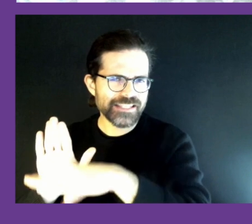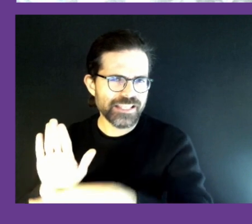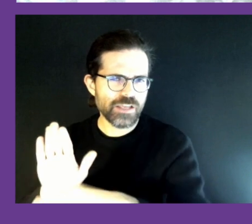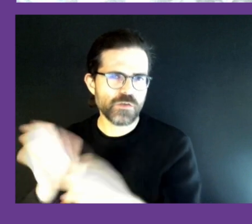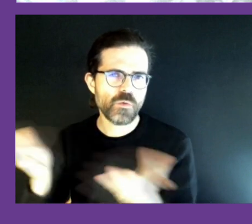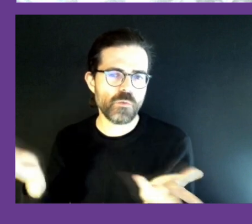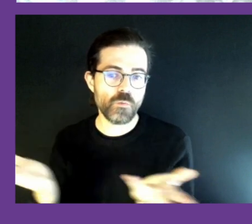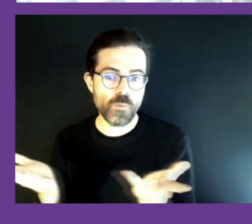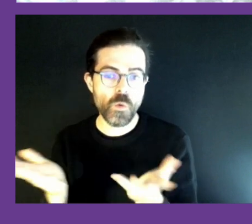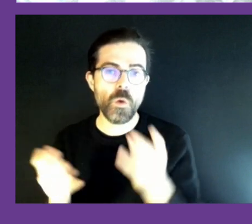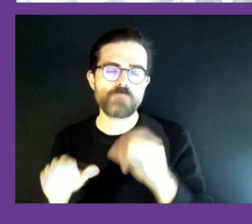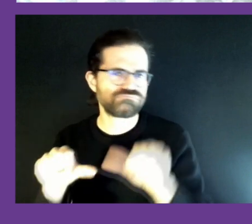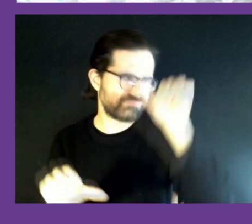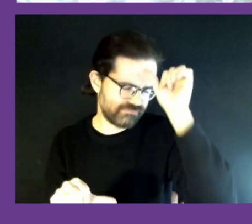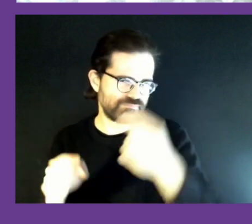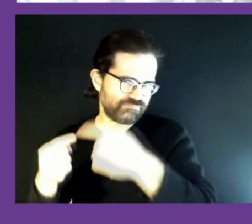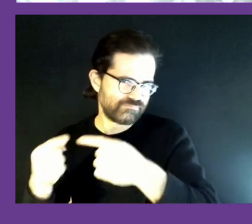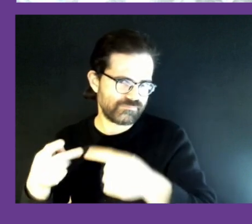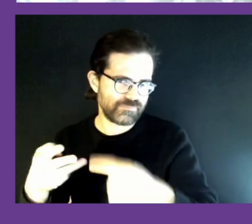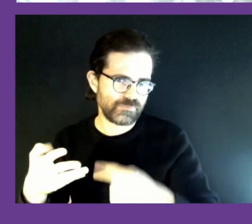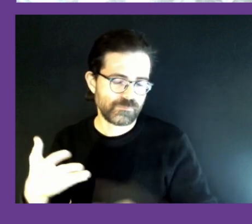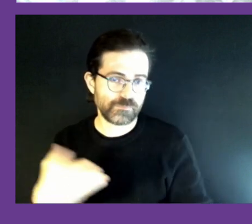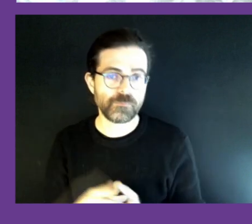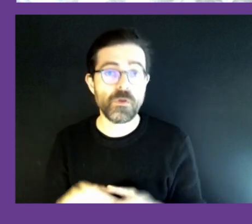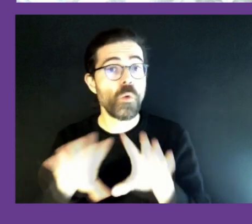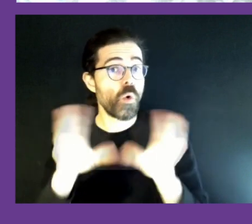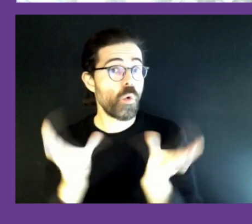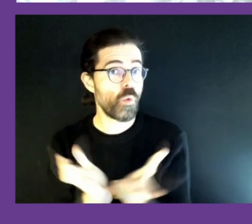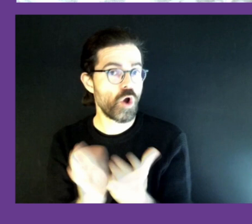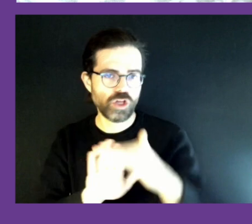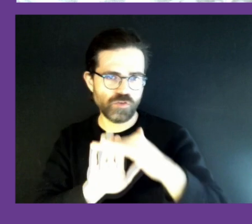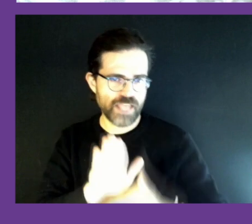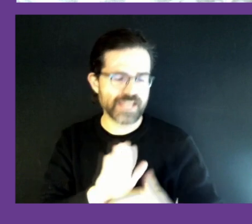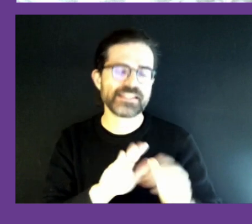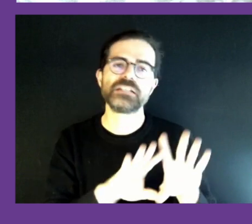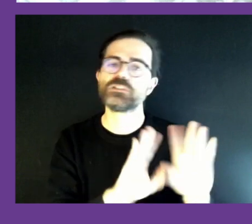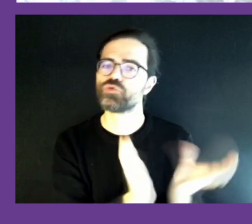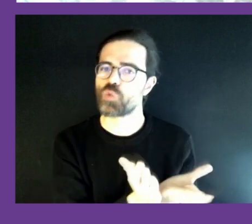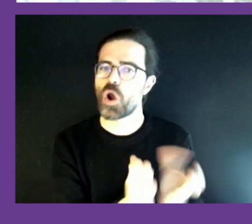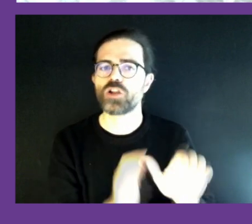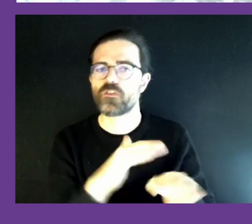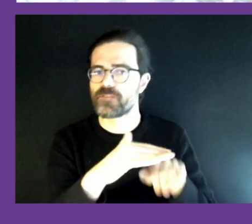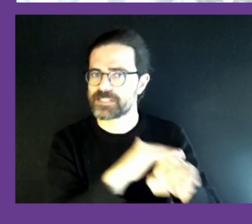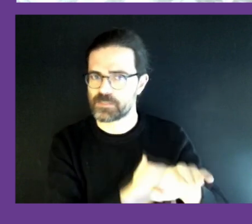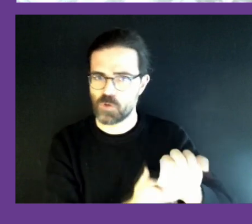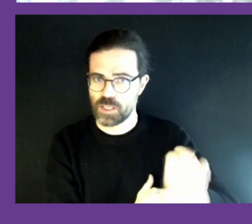standardization, the role of standards and the role of AccessibleEU. Next